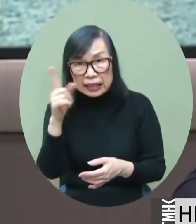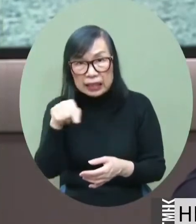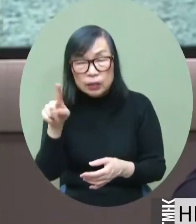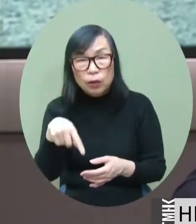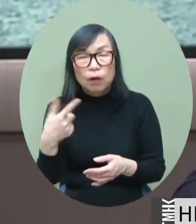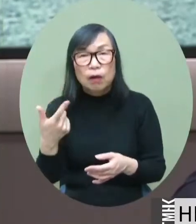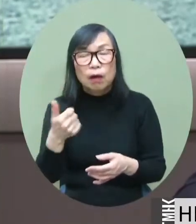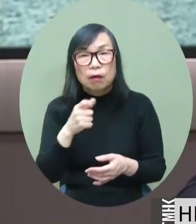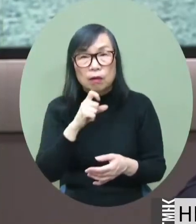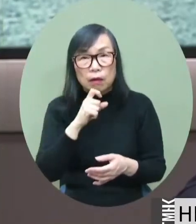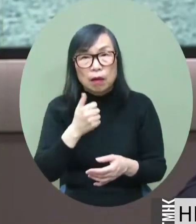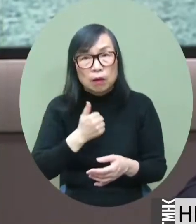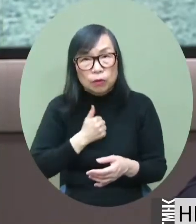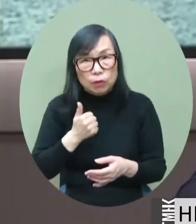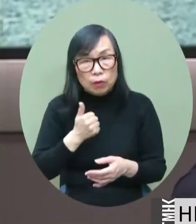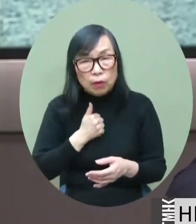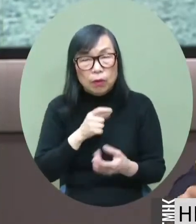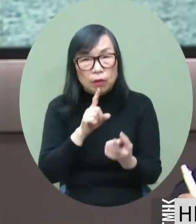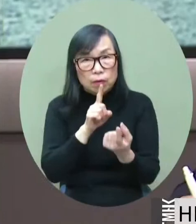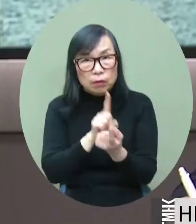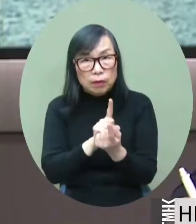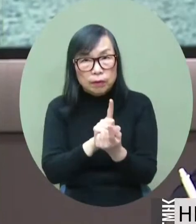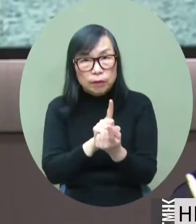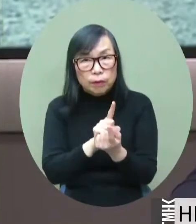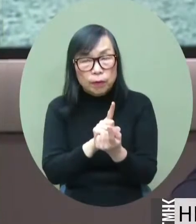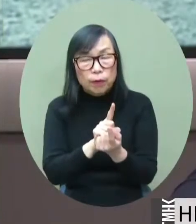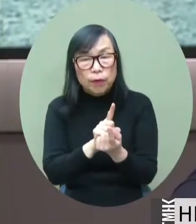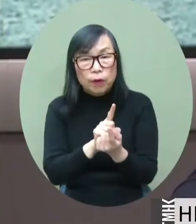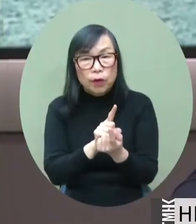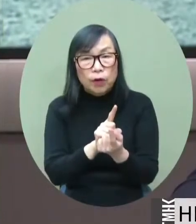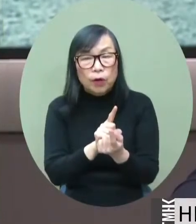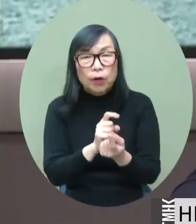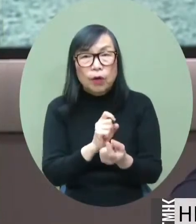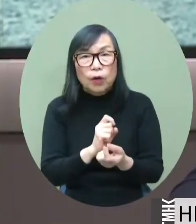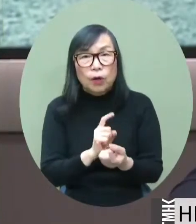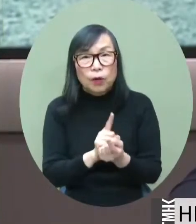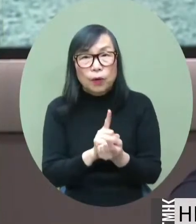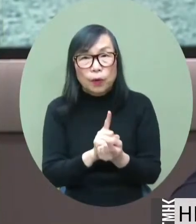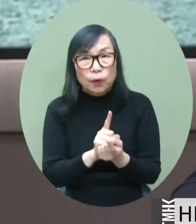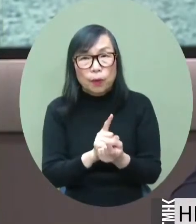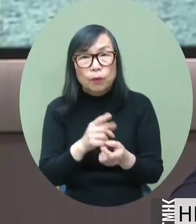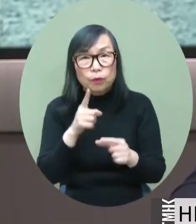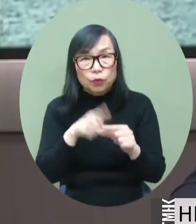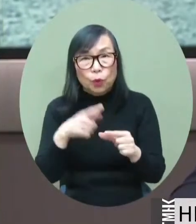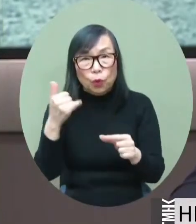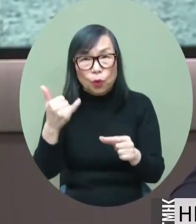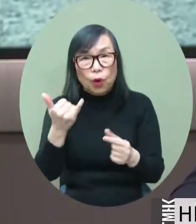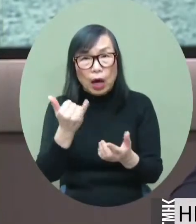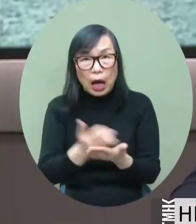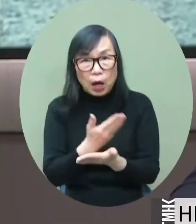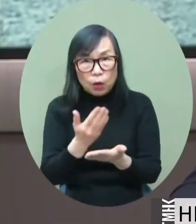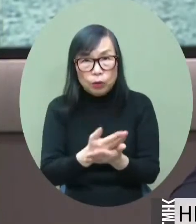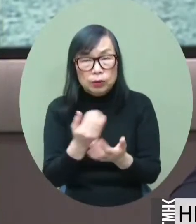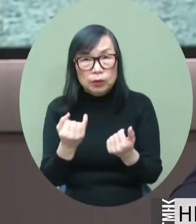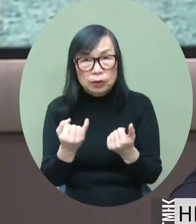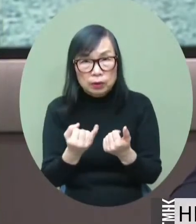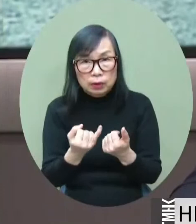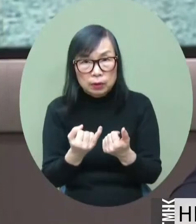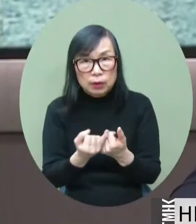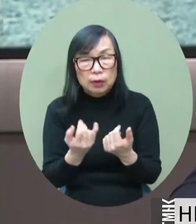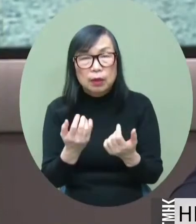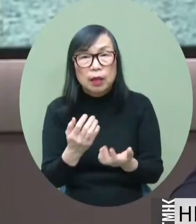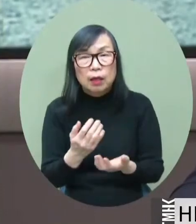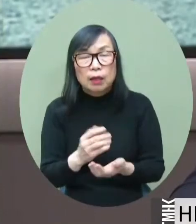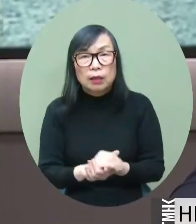DSE students who are confirmed cases or close contacts, and the government will have contingency plan. If the number exceeds this